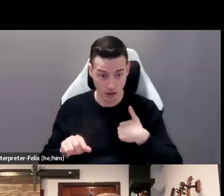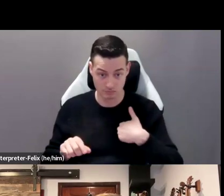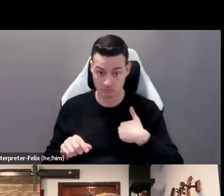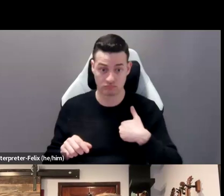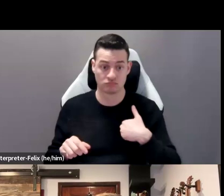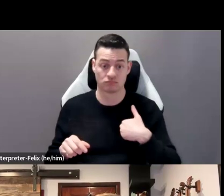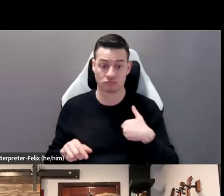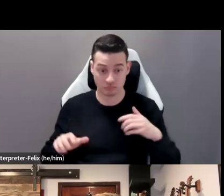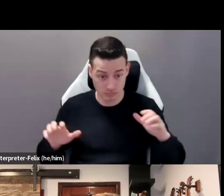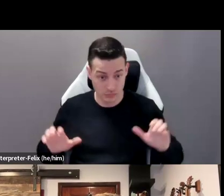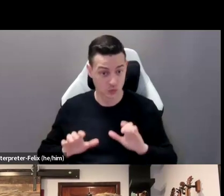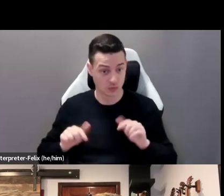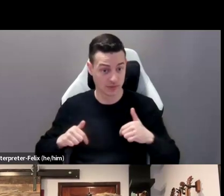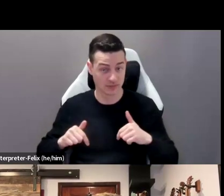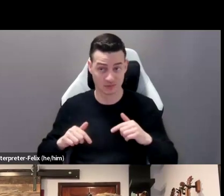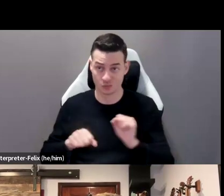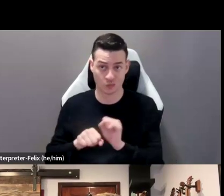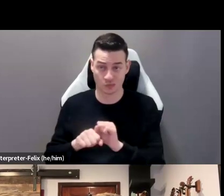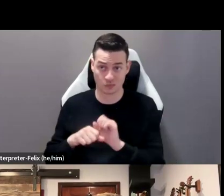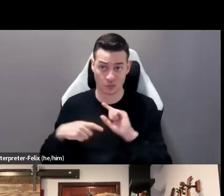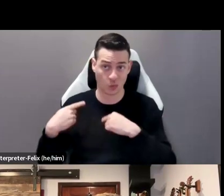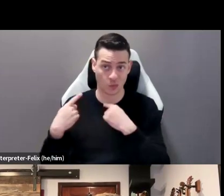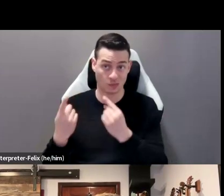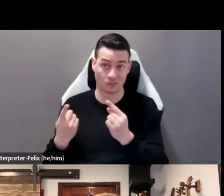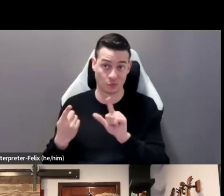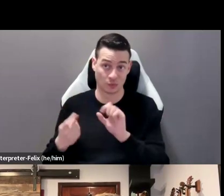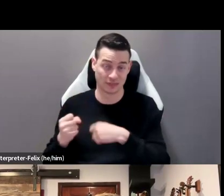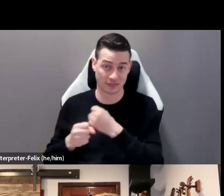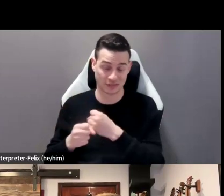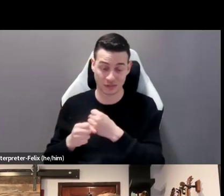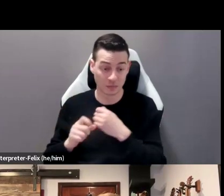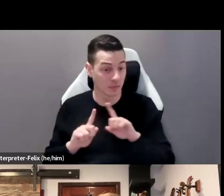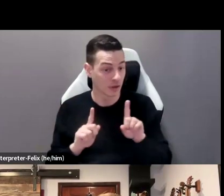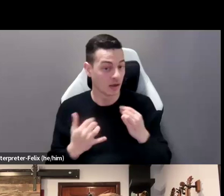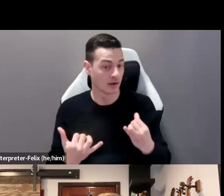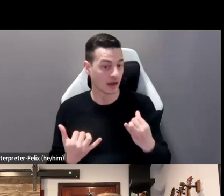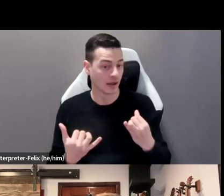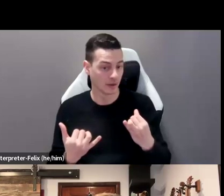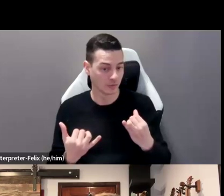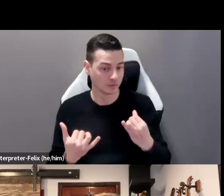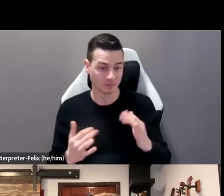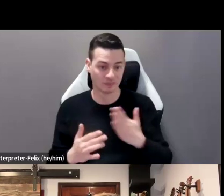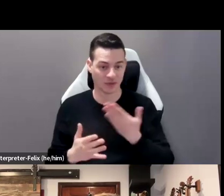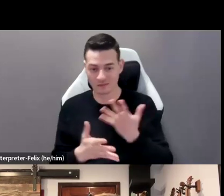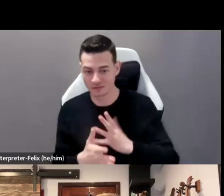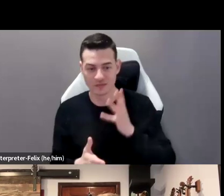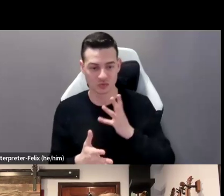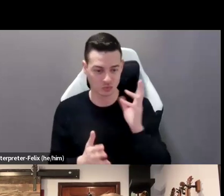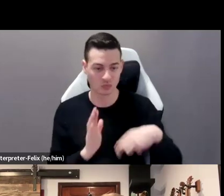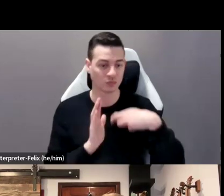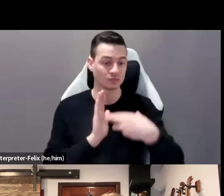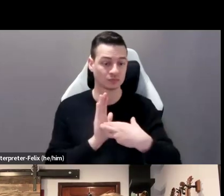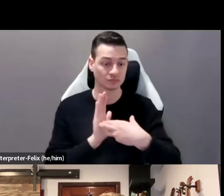hope, for 20 plus years. But as an academic advisor, I worked on small caseload model programs, which